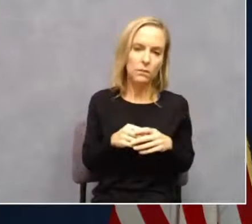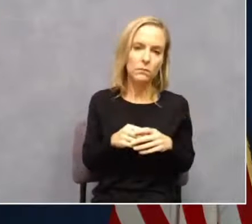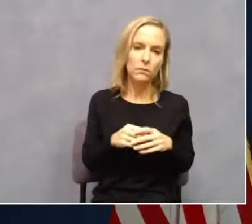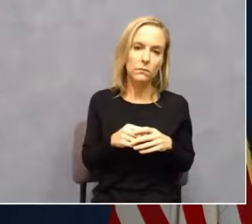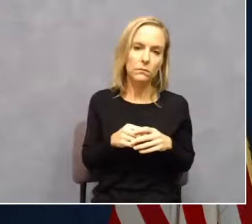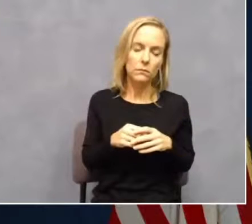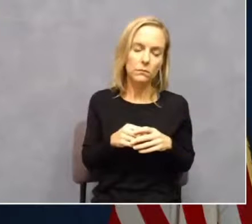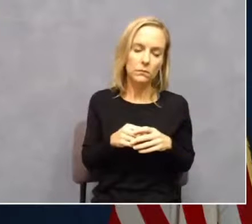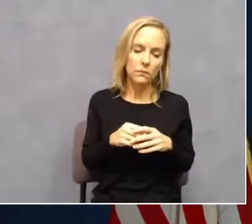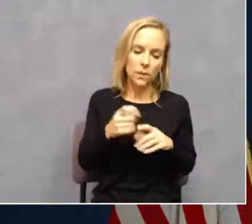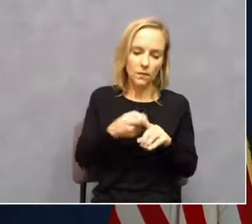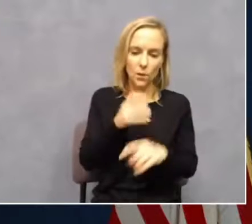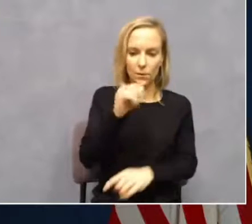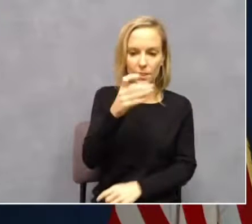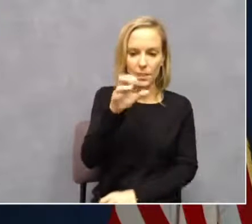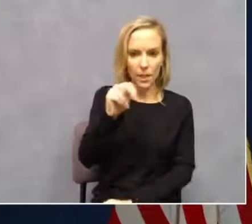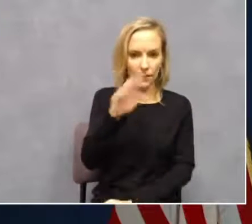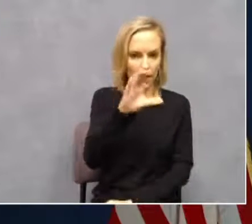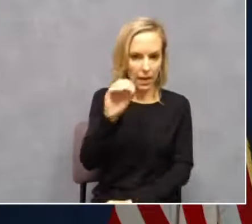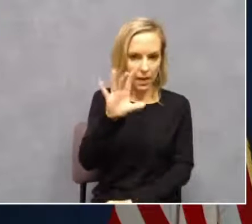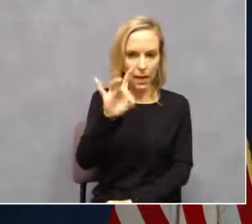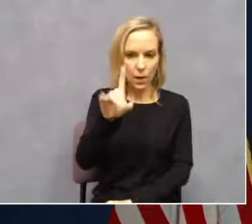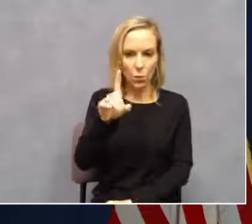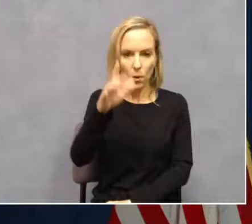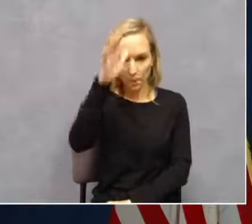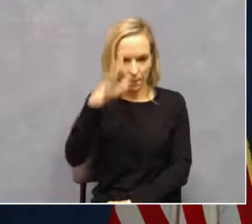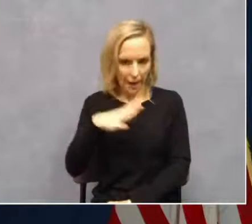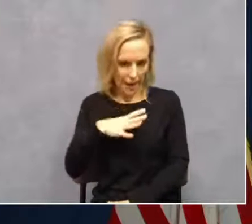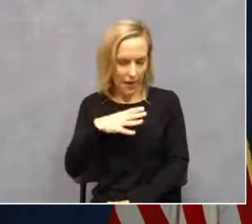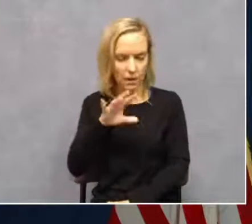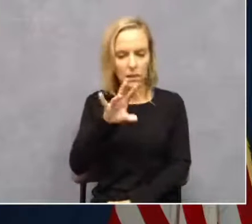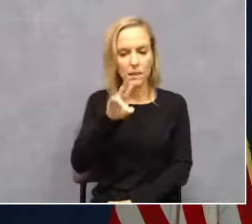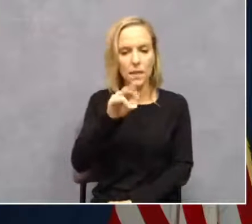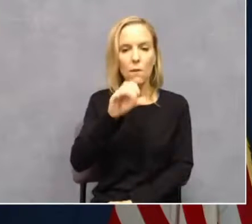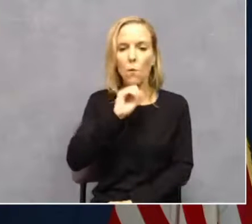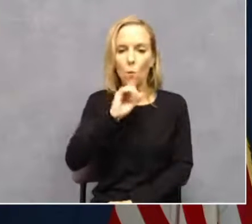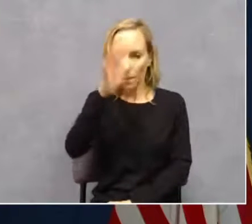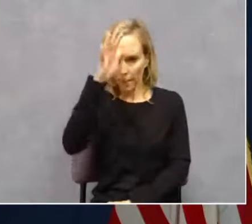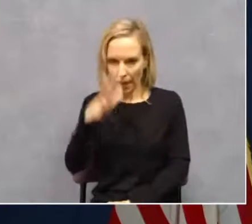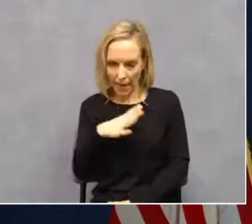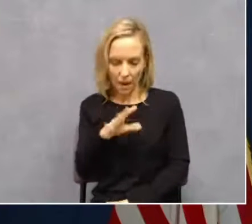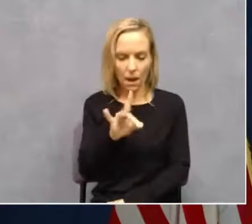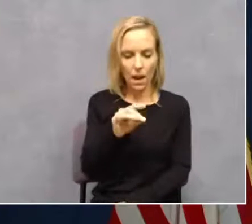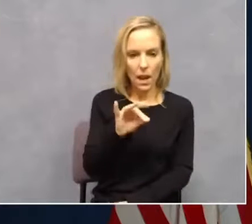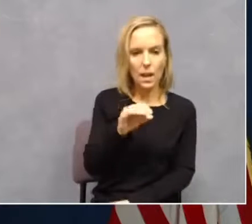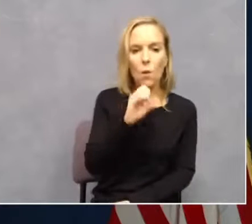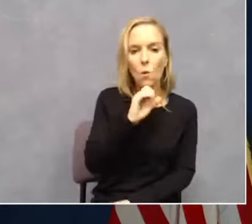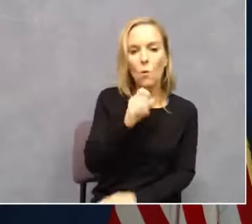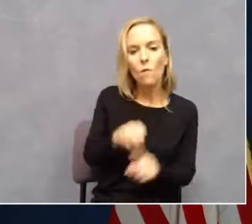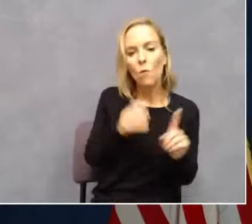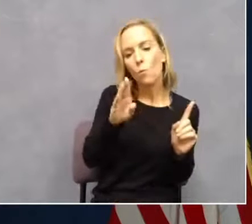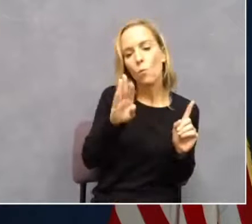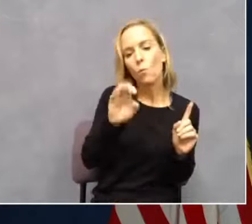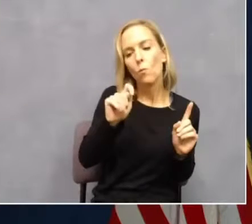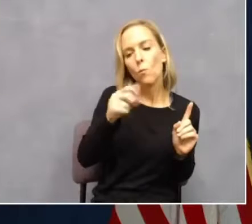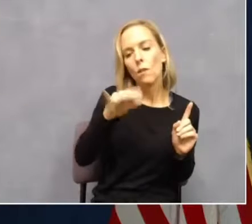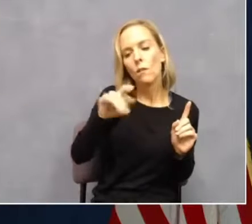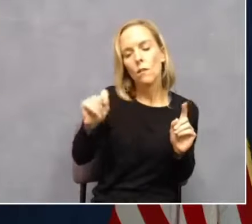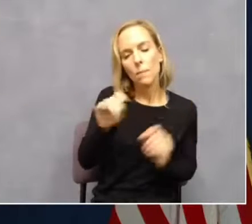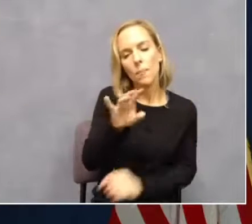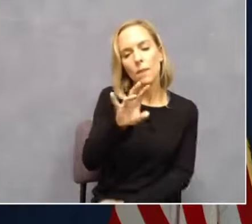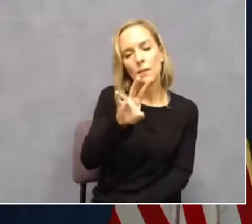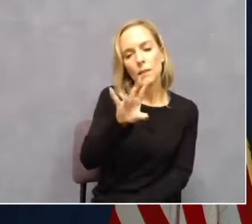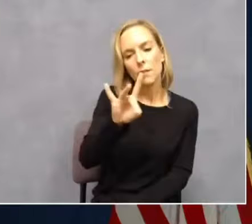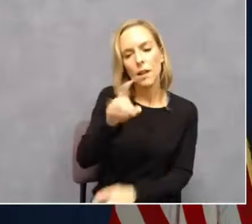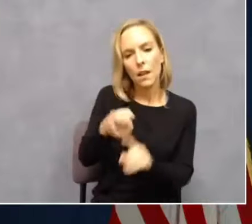from Jefferson County, an 81-year-old man and a 70-year-old man, an 80-year-old from Breathitt County, an 87-year-old woman from